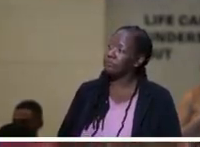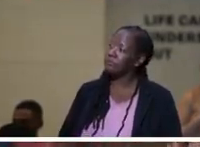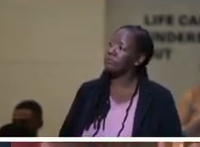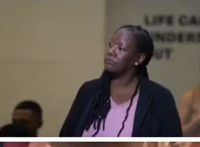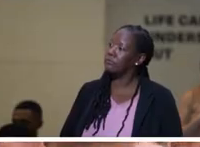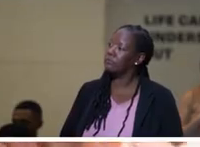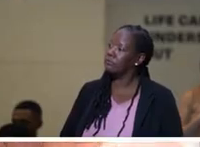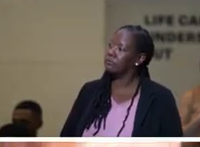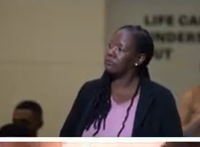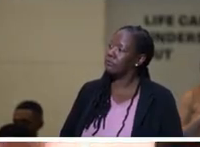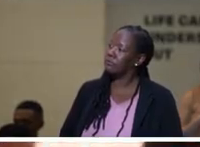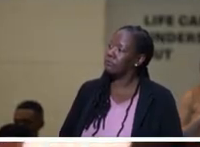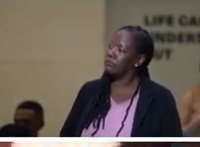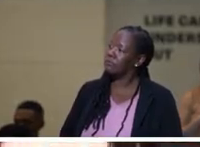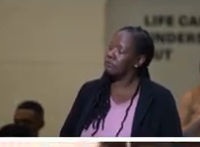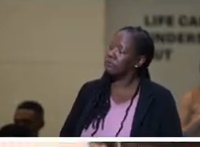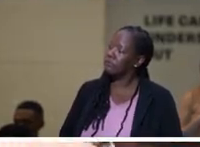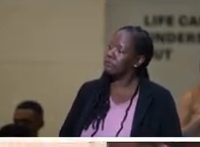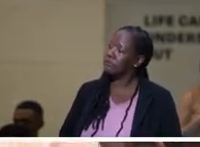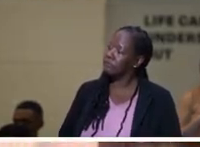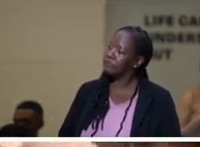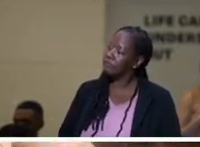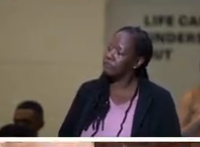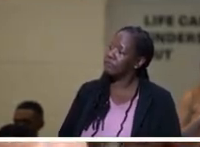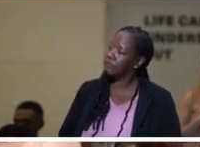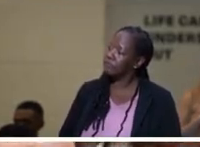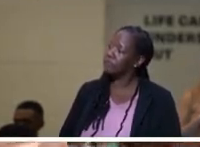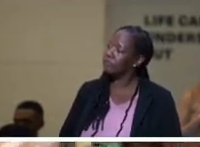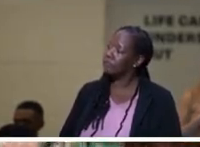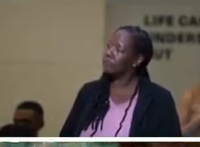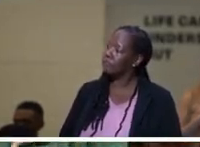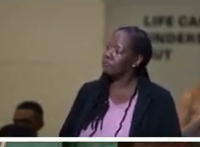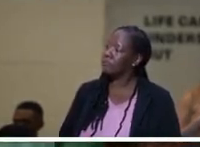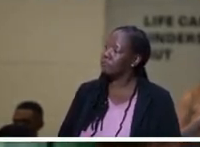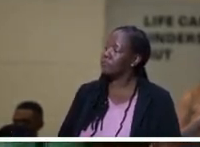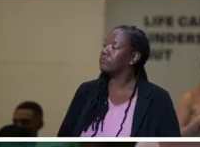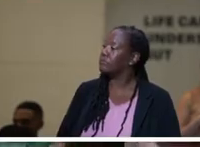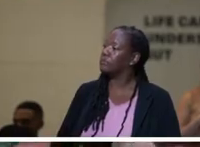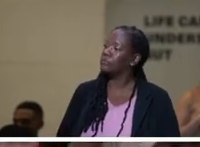Thank you.